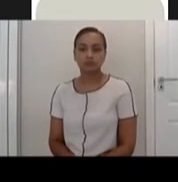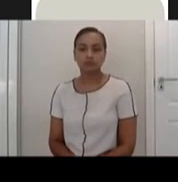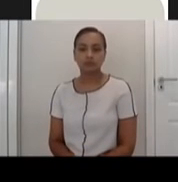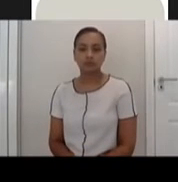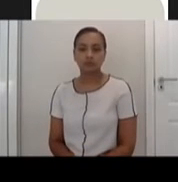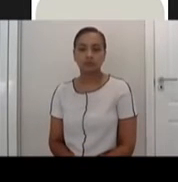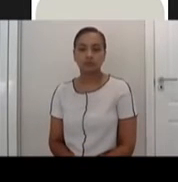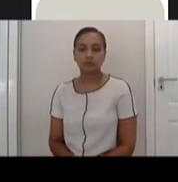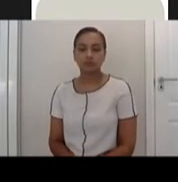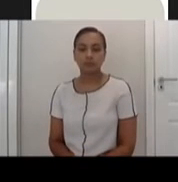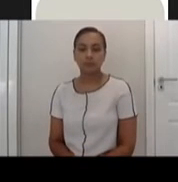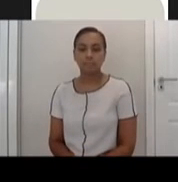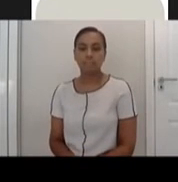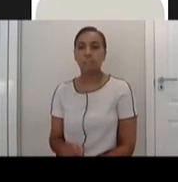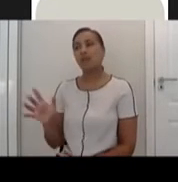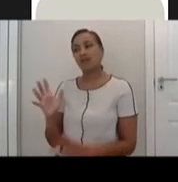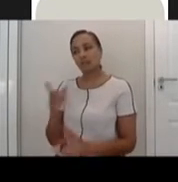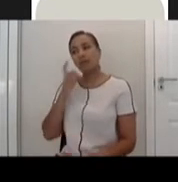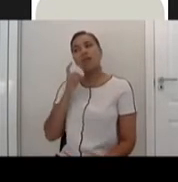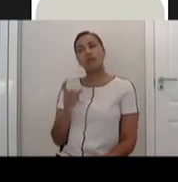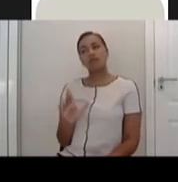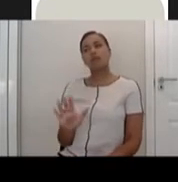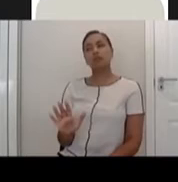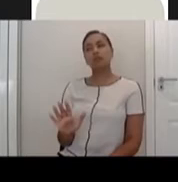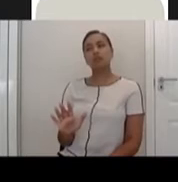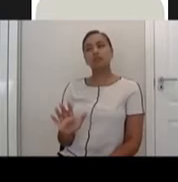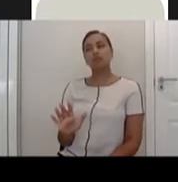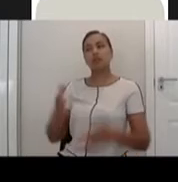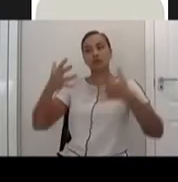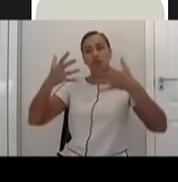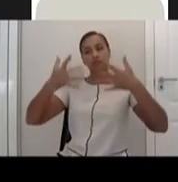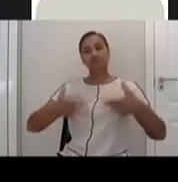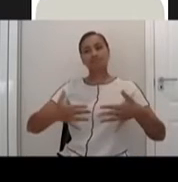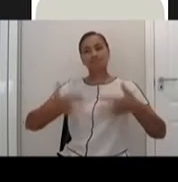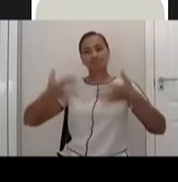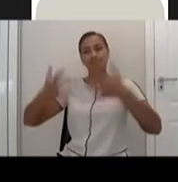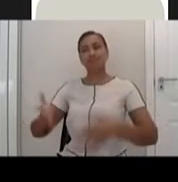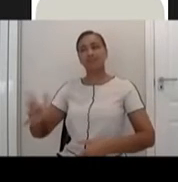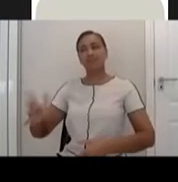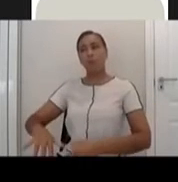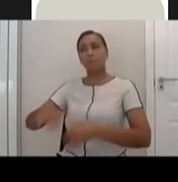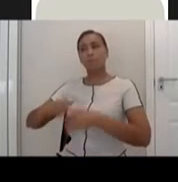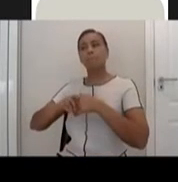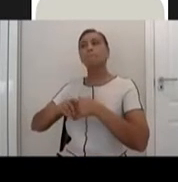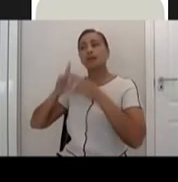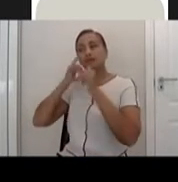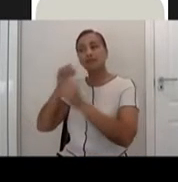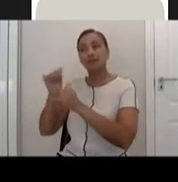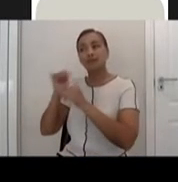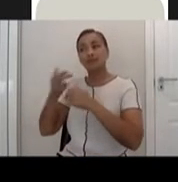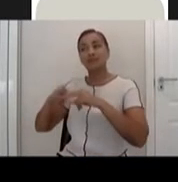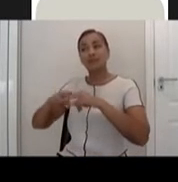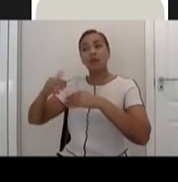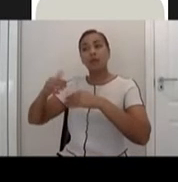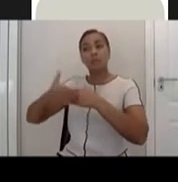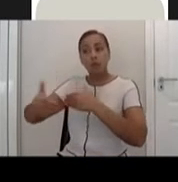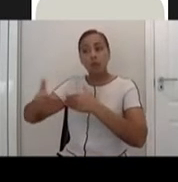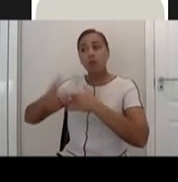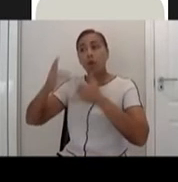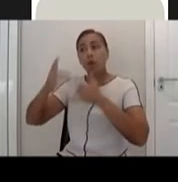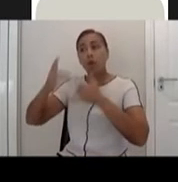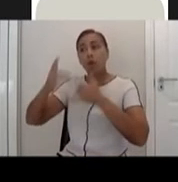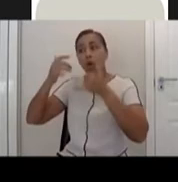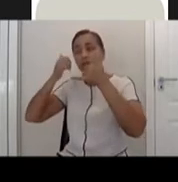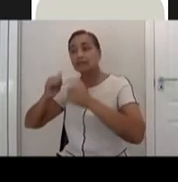Not a lot, really. I think, you know, we have to be very careful about the numbers coming through from testing, because the more we test, the more we'll get